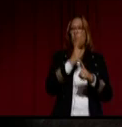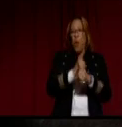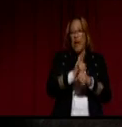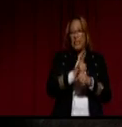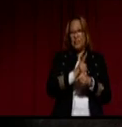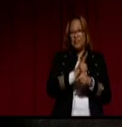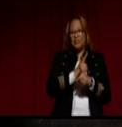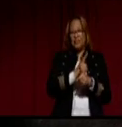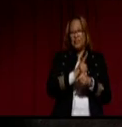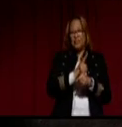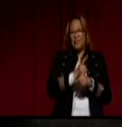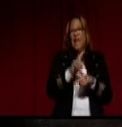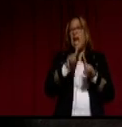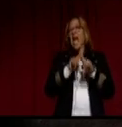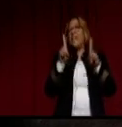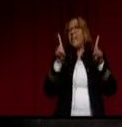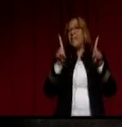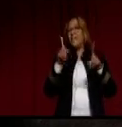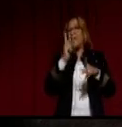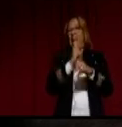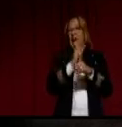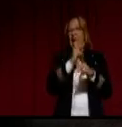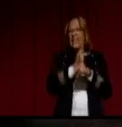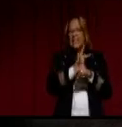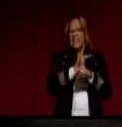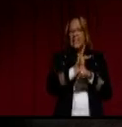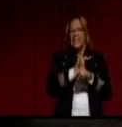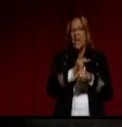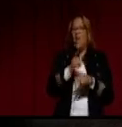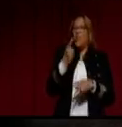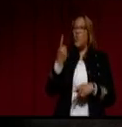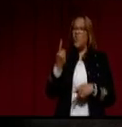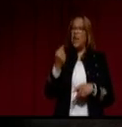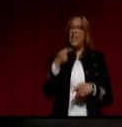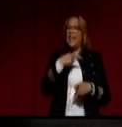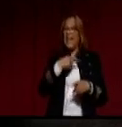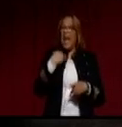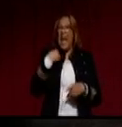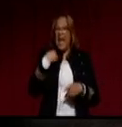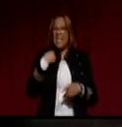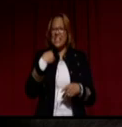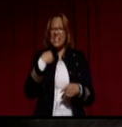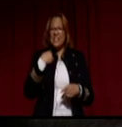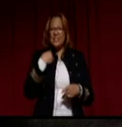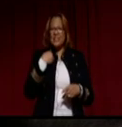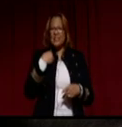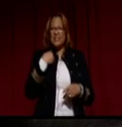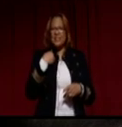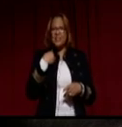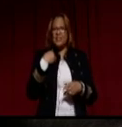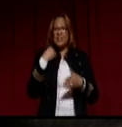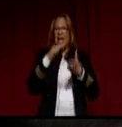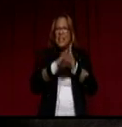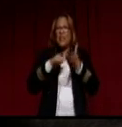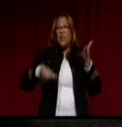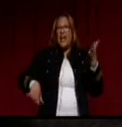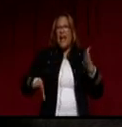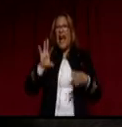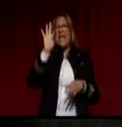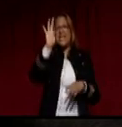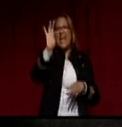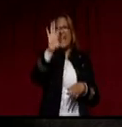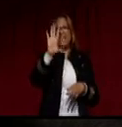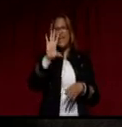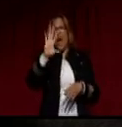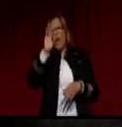Now, have you heard of different kinds of masks? Like this, the mask that I have, is there's a mask that gets rid of about 95%